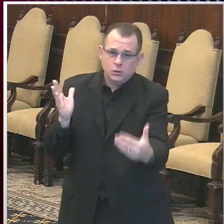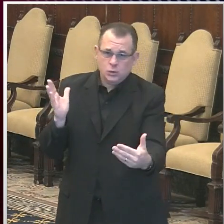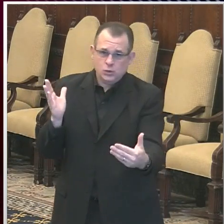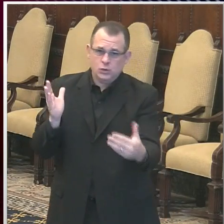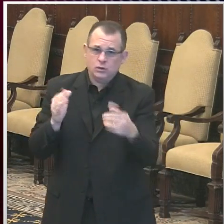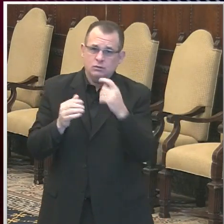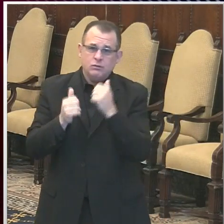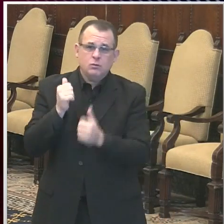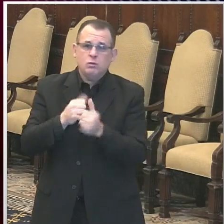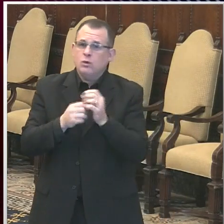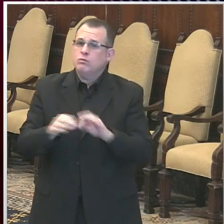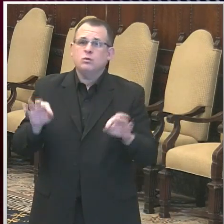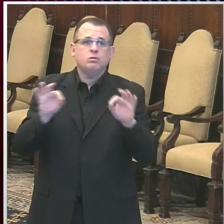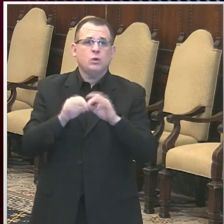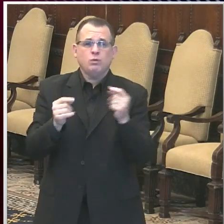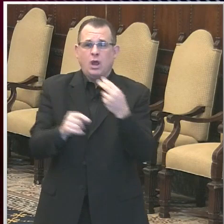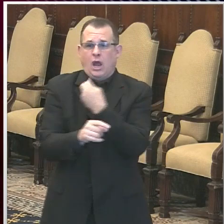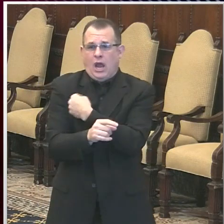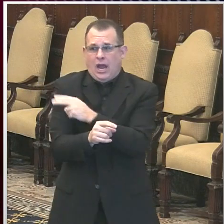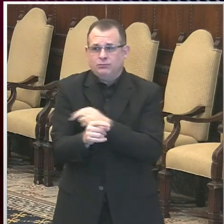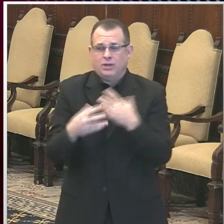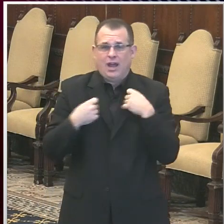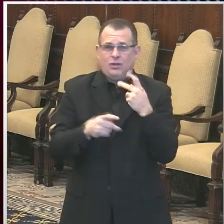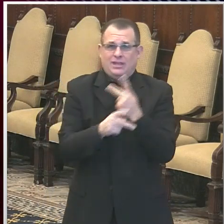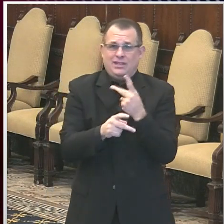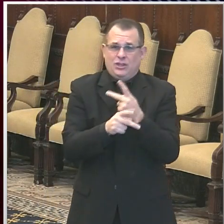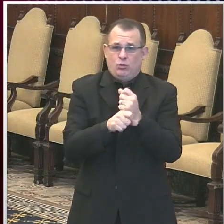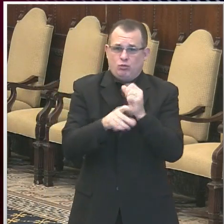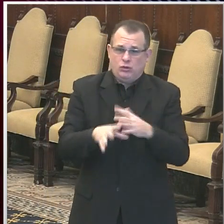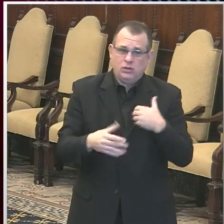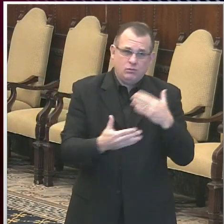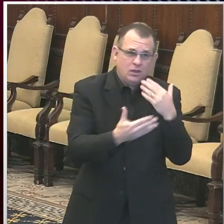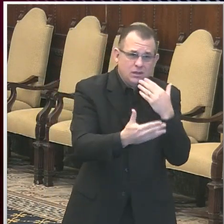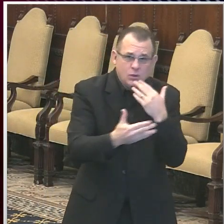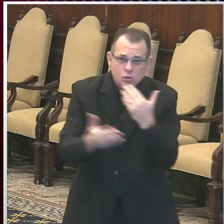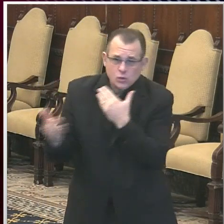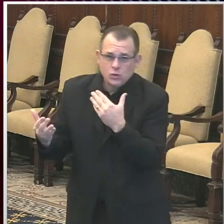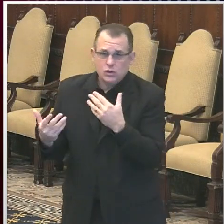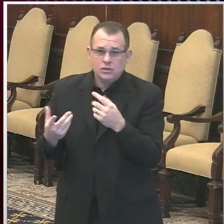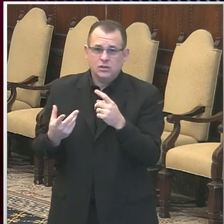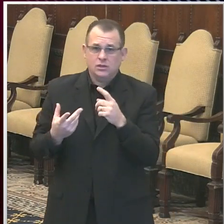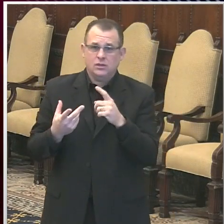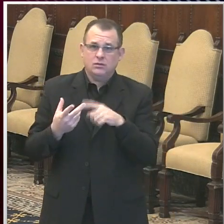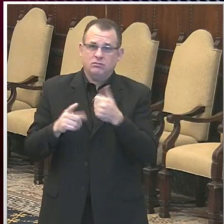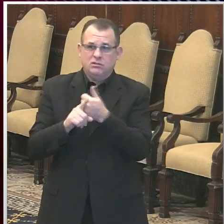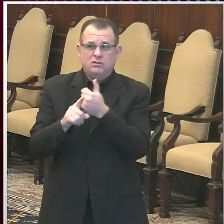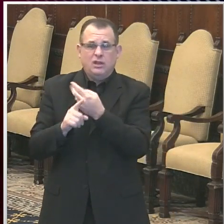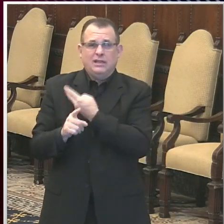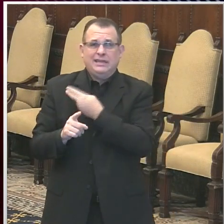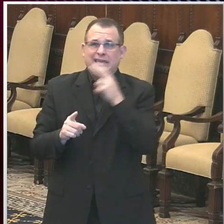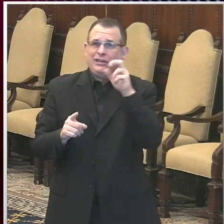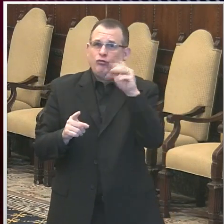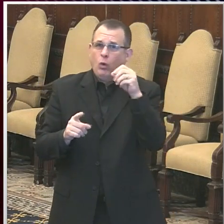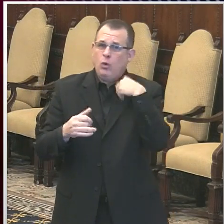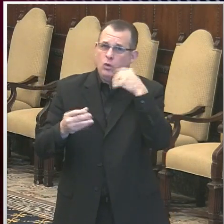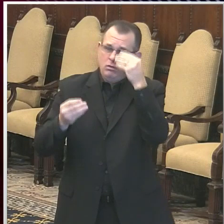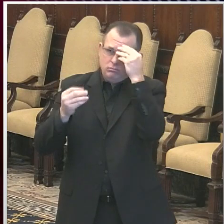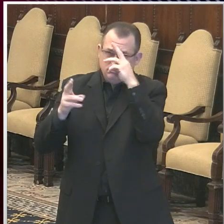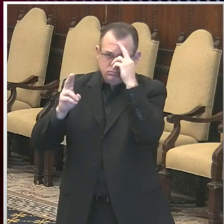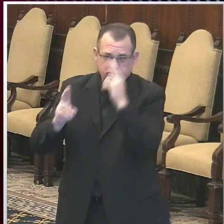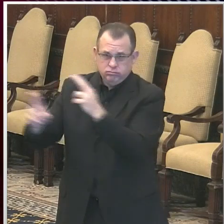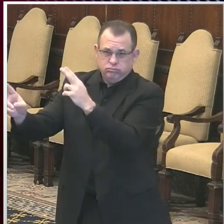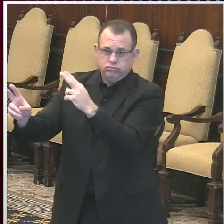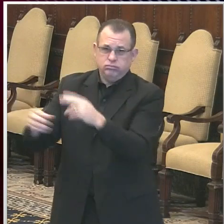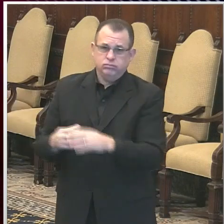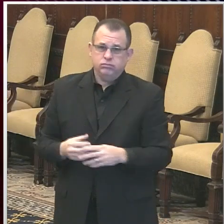hospital and healthcare workers caring for all of us. Each of you is a hero and we will never be able to repay that. Thank you as well to our first